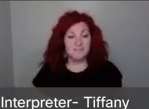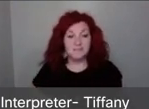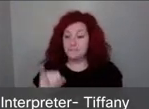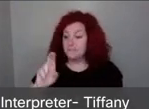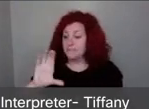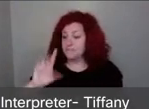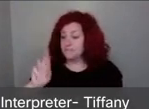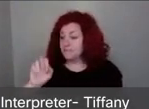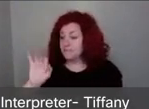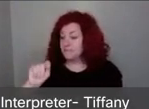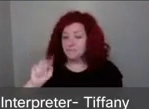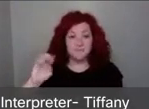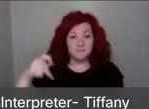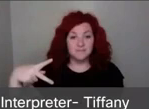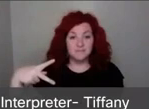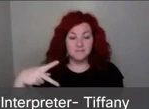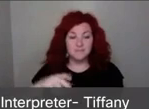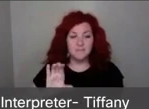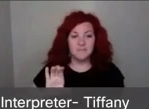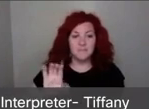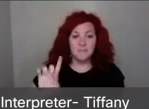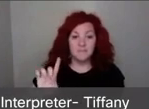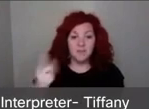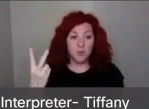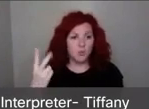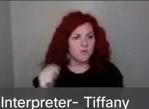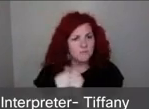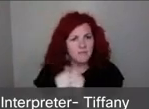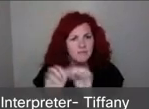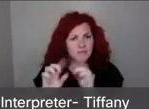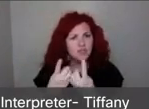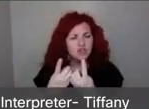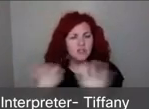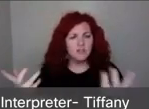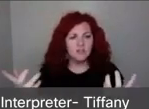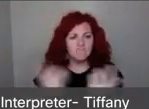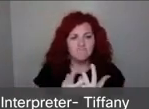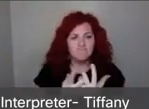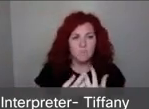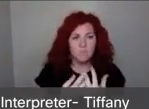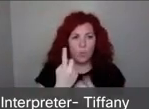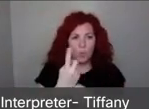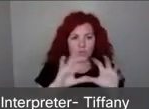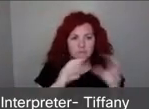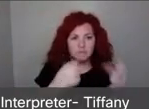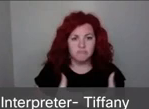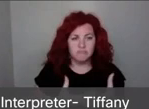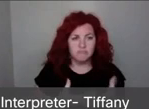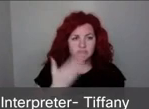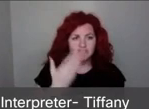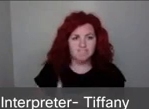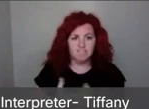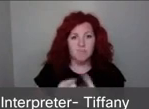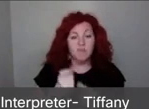Congressional District 2 takes a highly competitive district and puts it solidly in the camp of one party, as evidenced by the